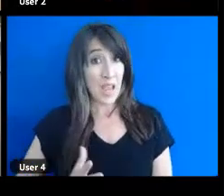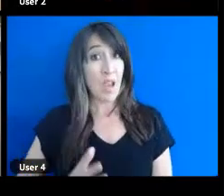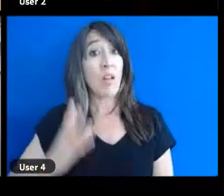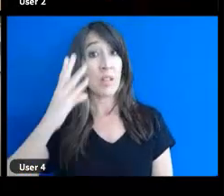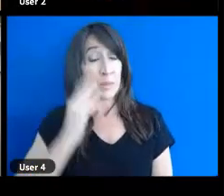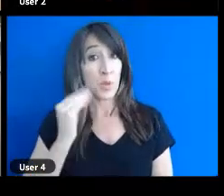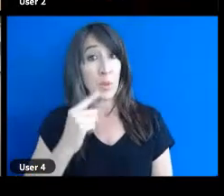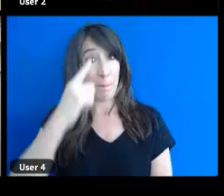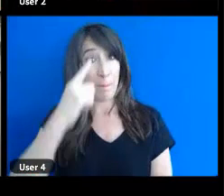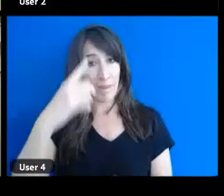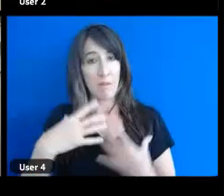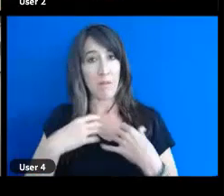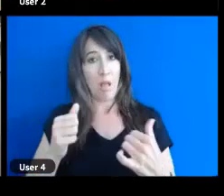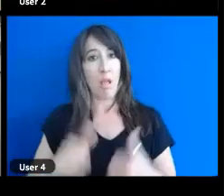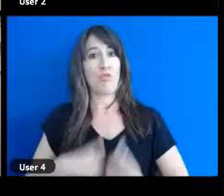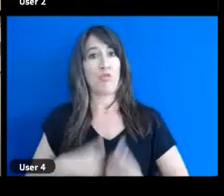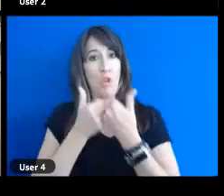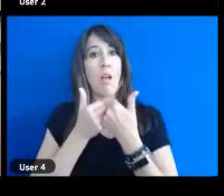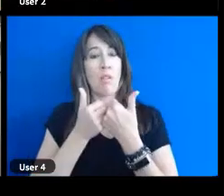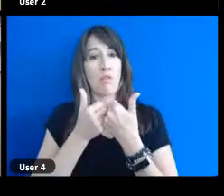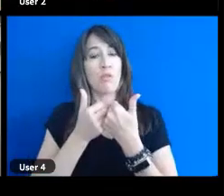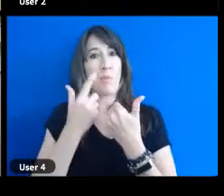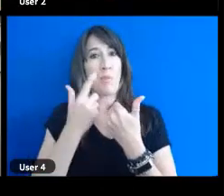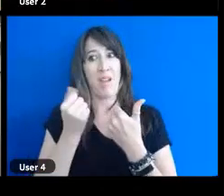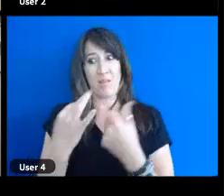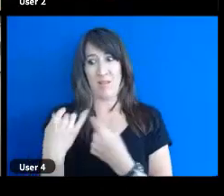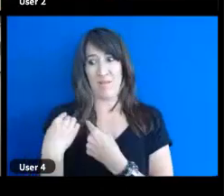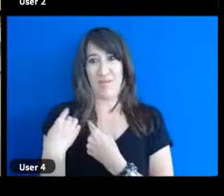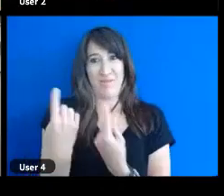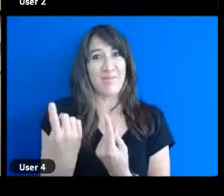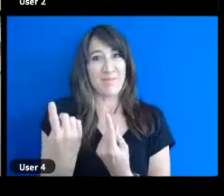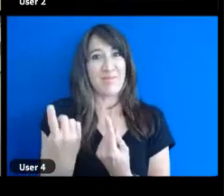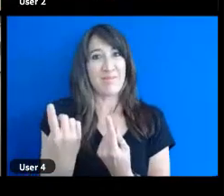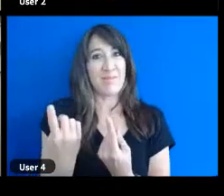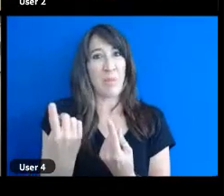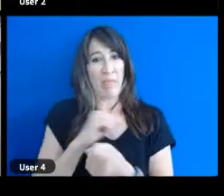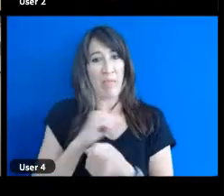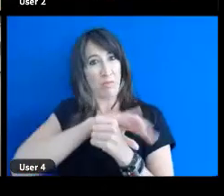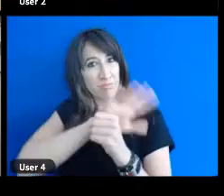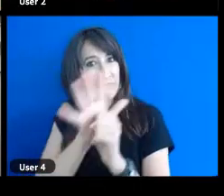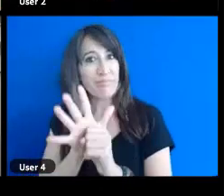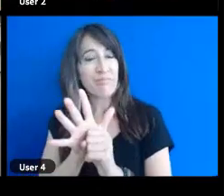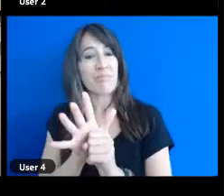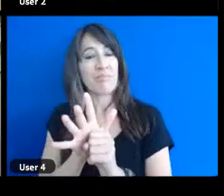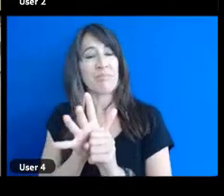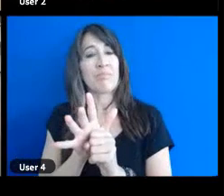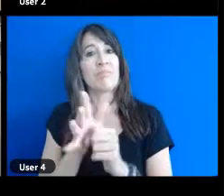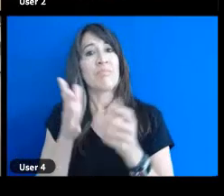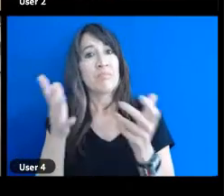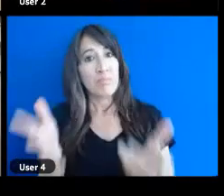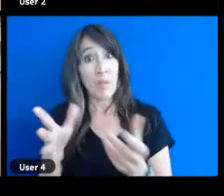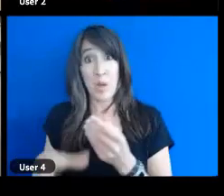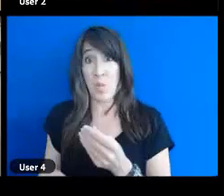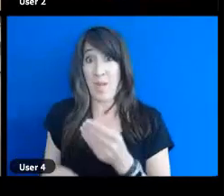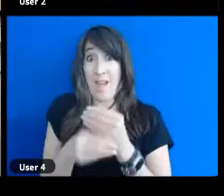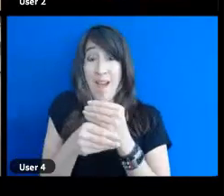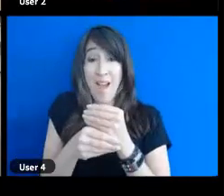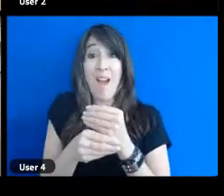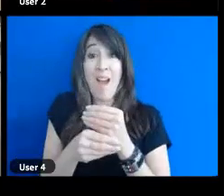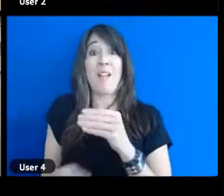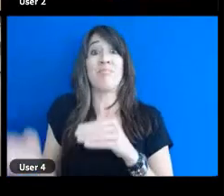currently experiencing a mental health challenge as a result of what we've been going through with a global pandemic. And then